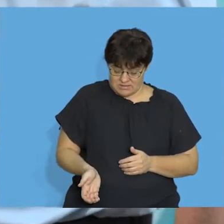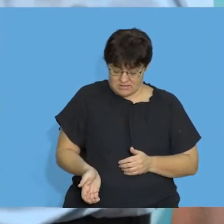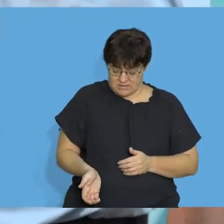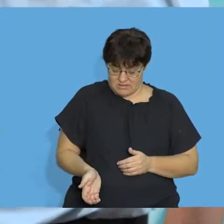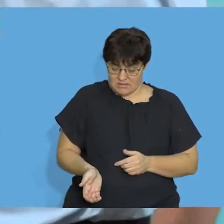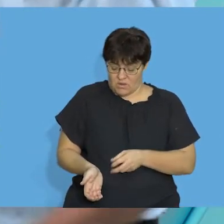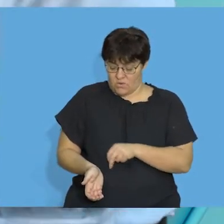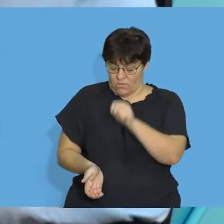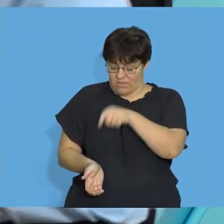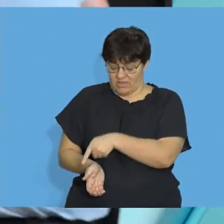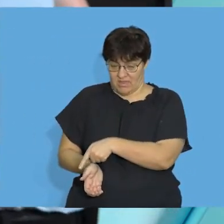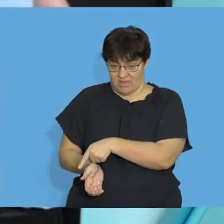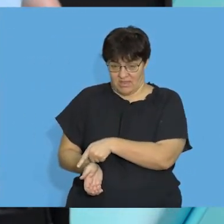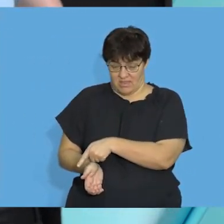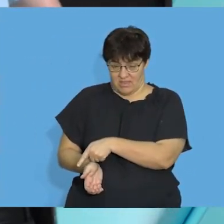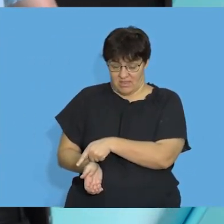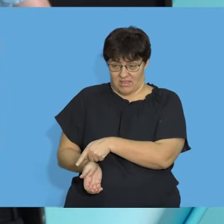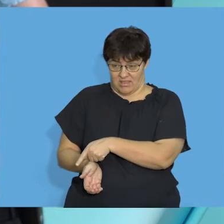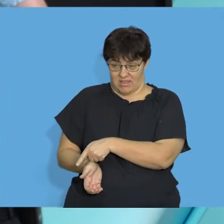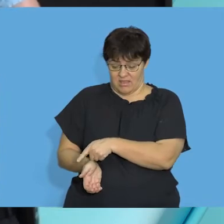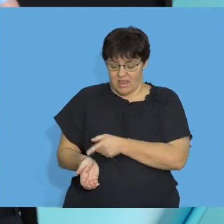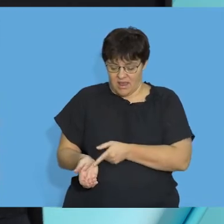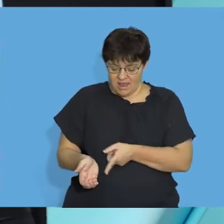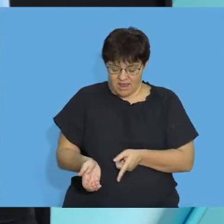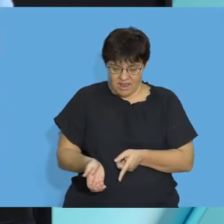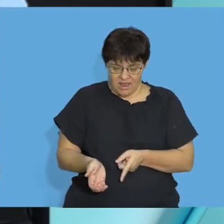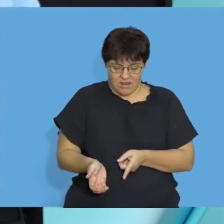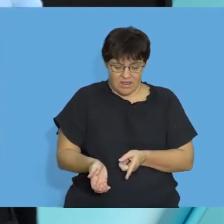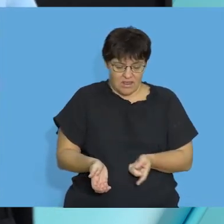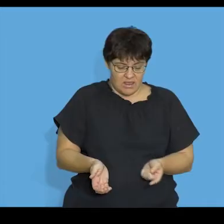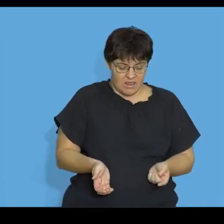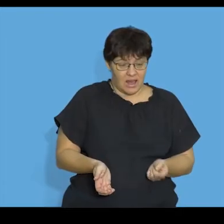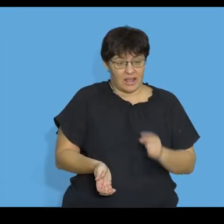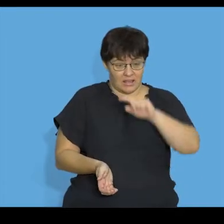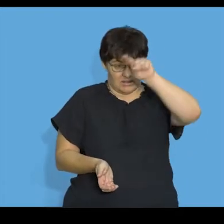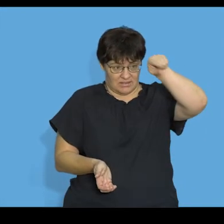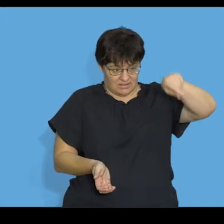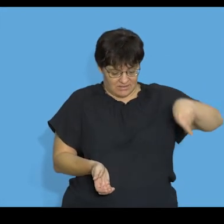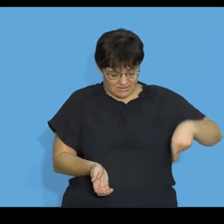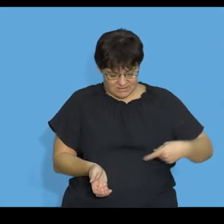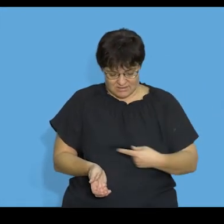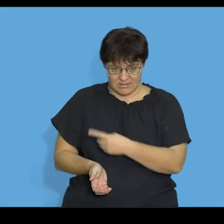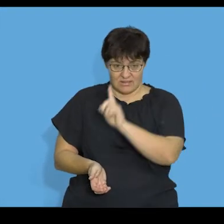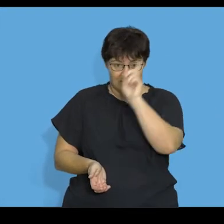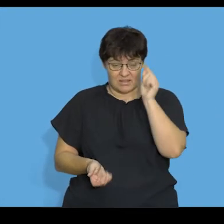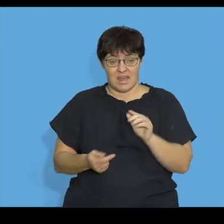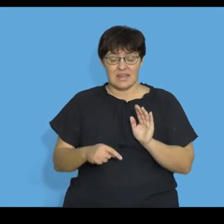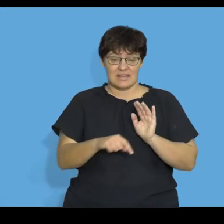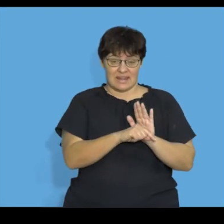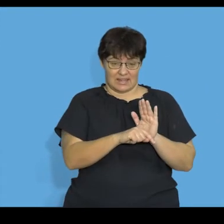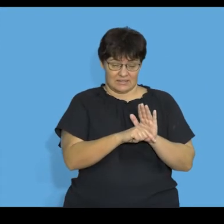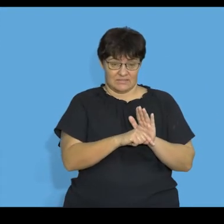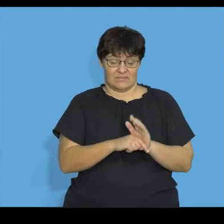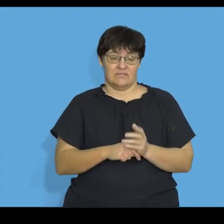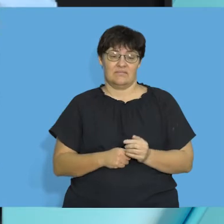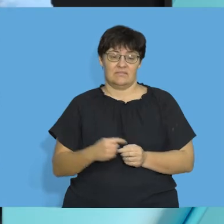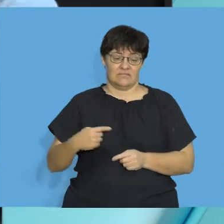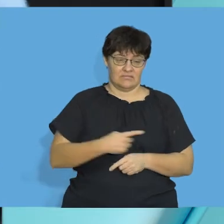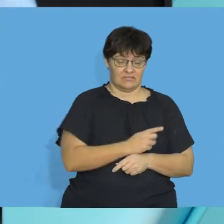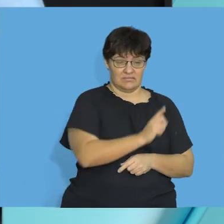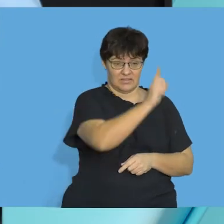on that side, and we recognize that it's going in at the negative and out of the positive of the voltmeter.